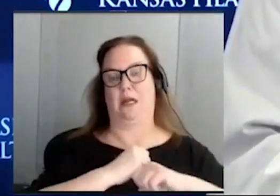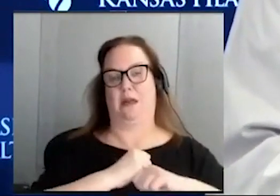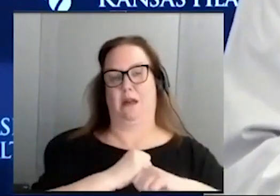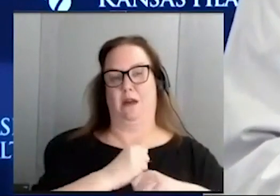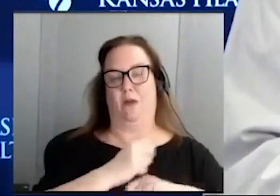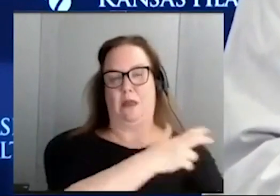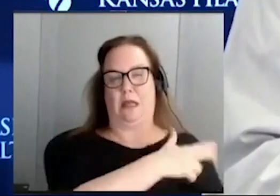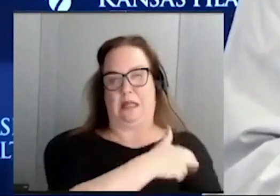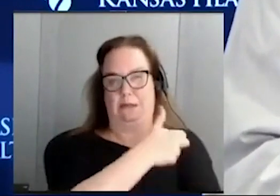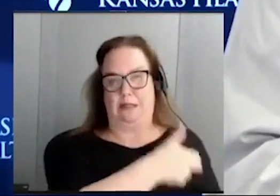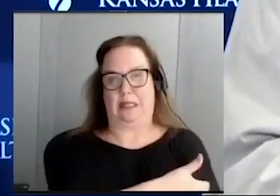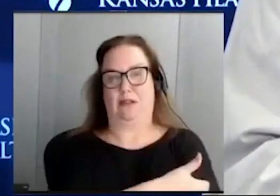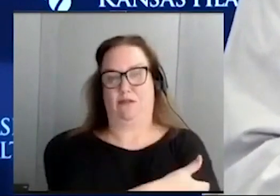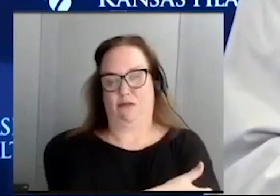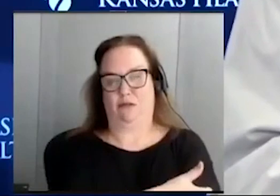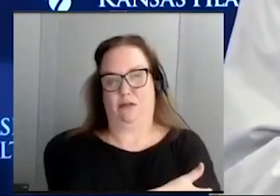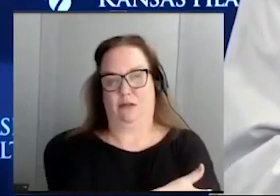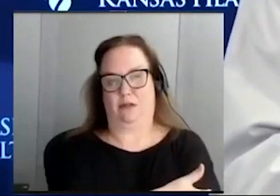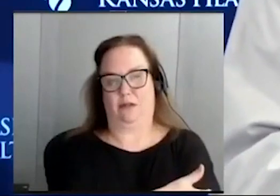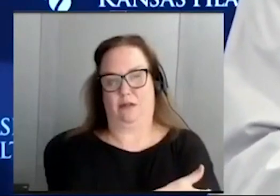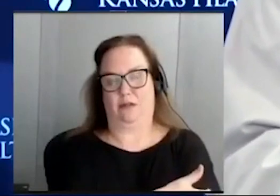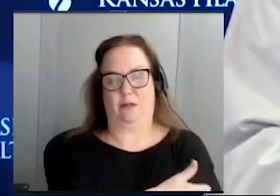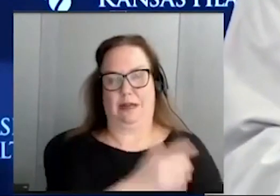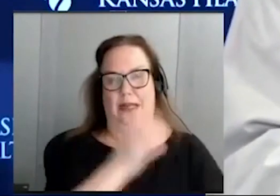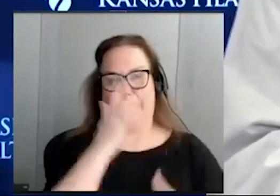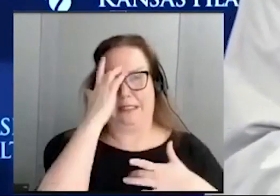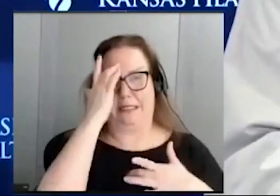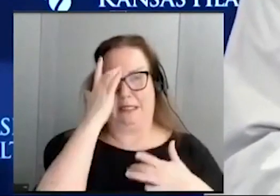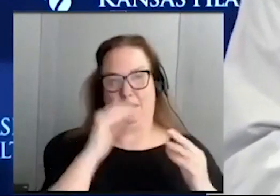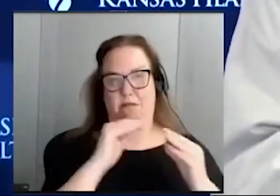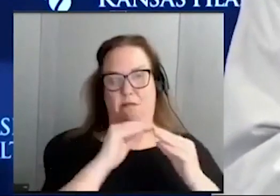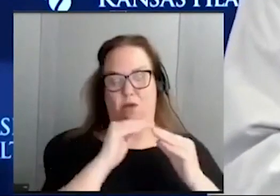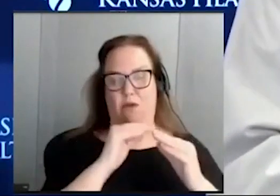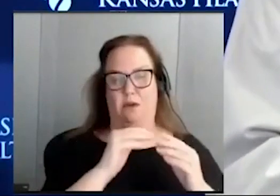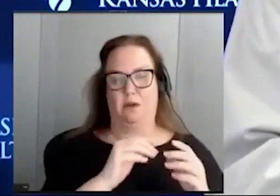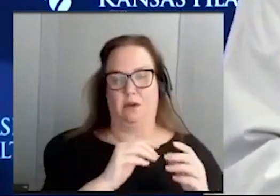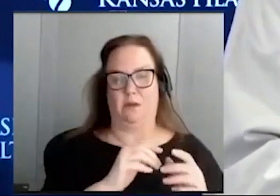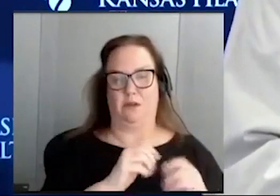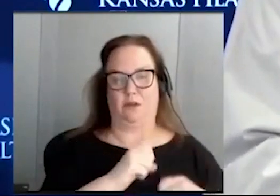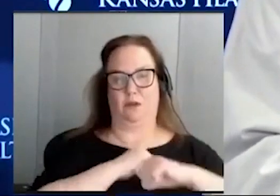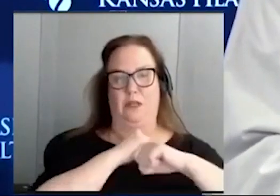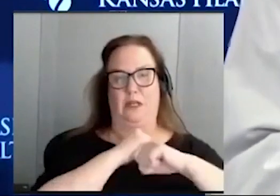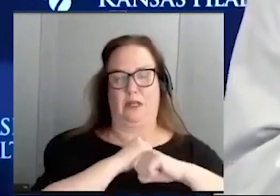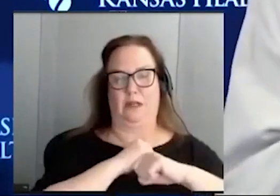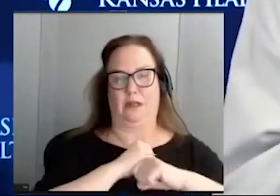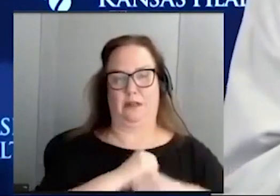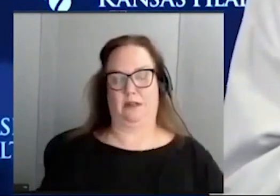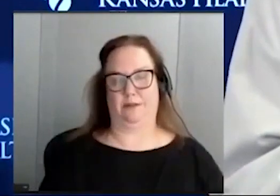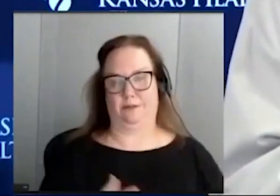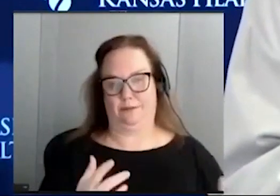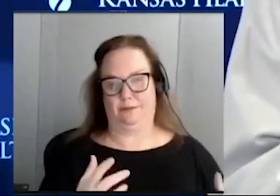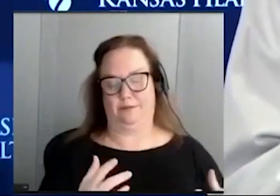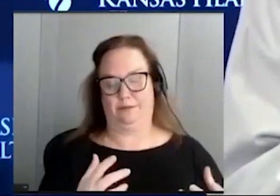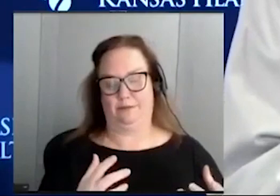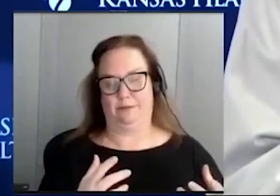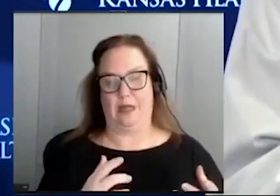hospitalization, and maybe you may get a little sicker the further out you get, but you're still pretty well protected against severe illness and death. And then you get the booster. The question we don't know